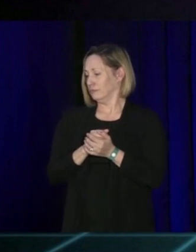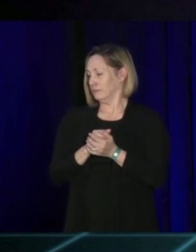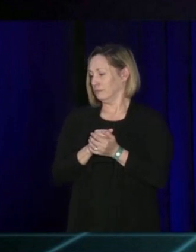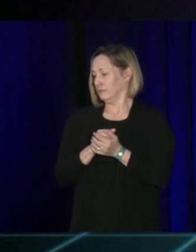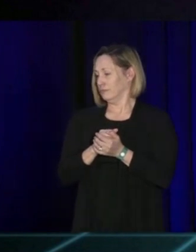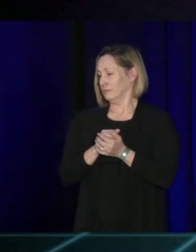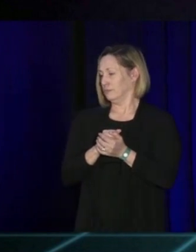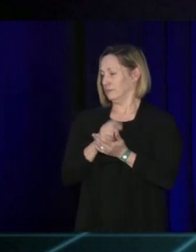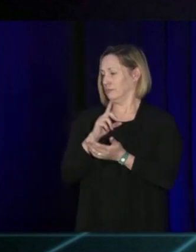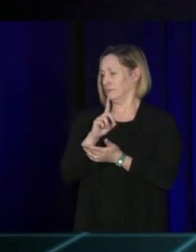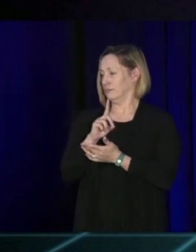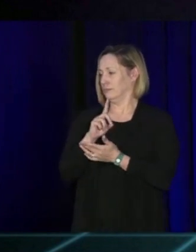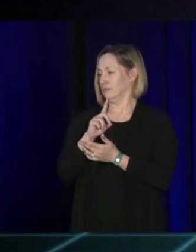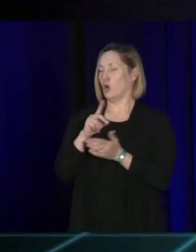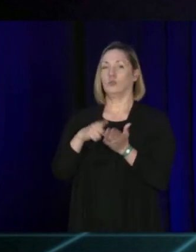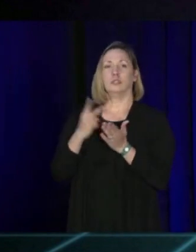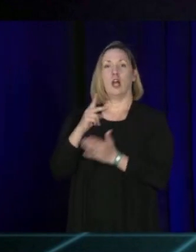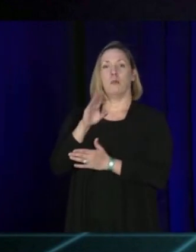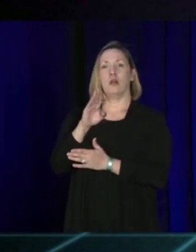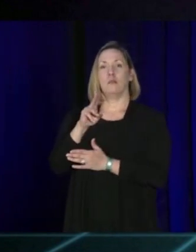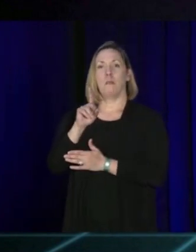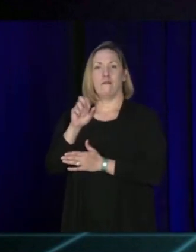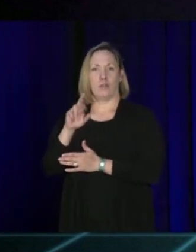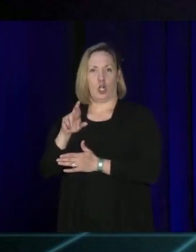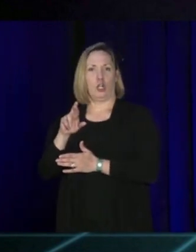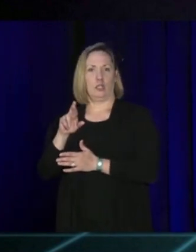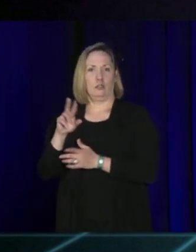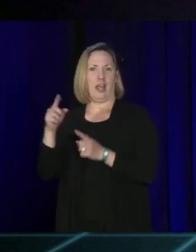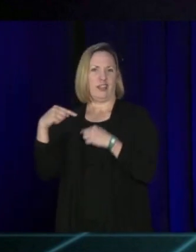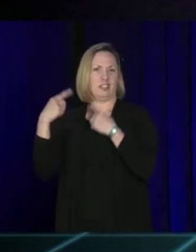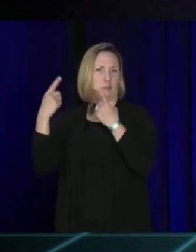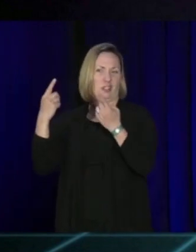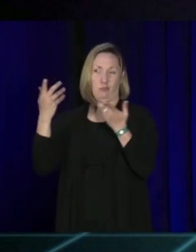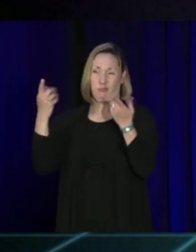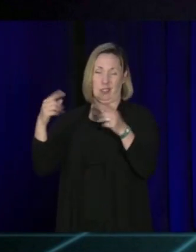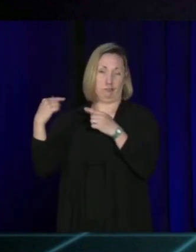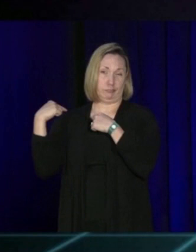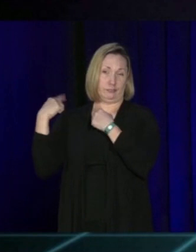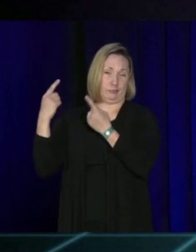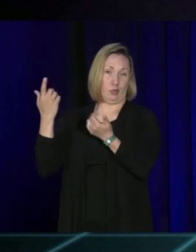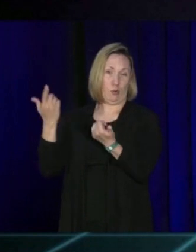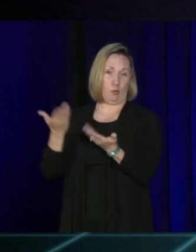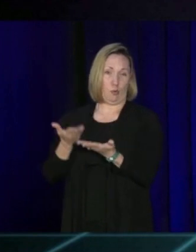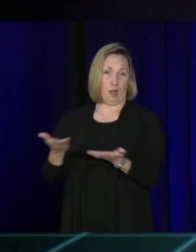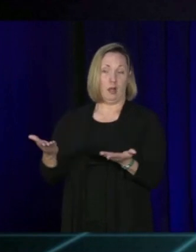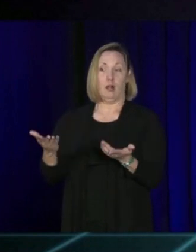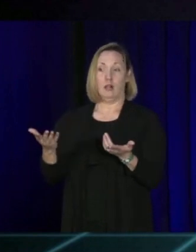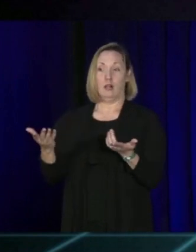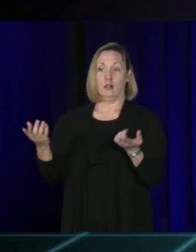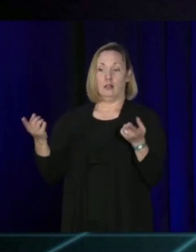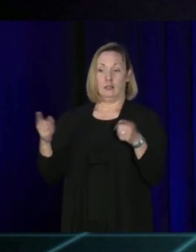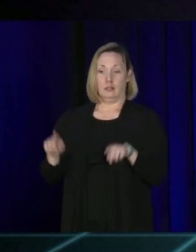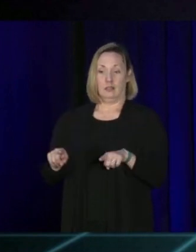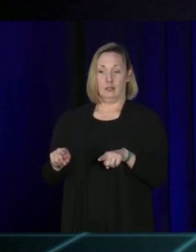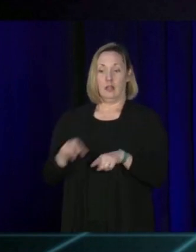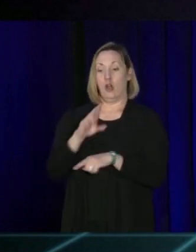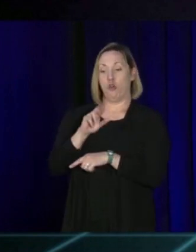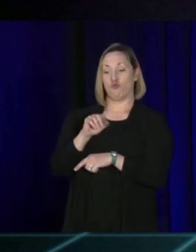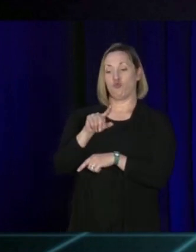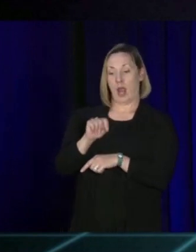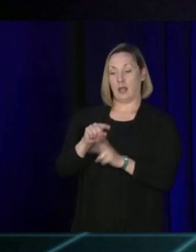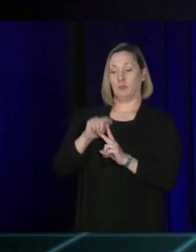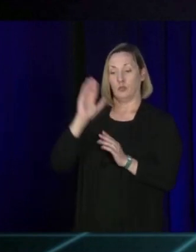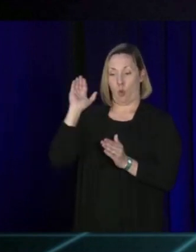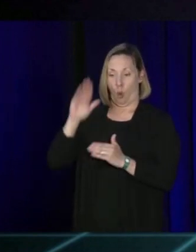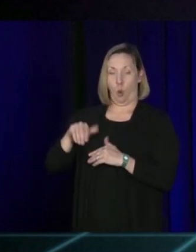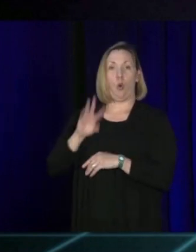game industry for decades. And a lot of things that not only React, but the whole web has been